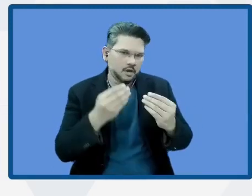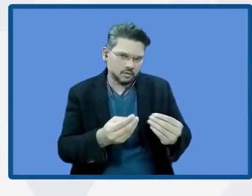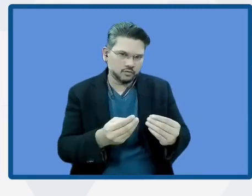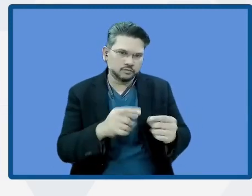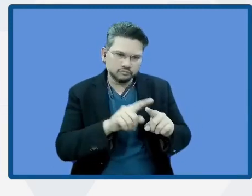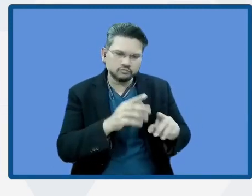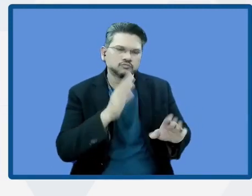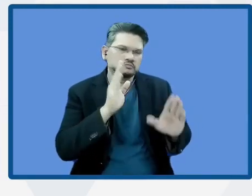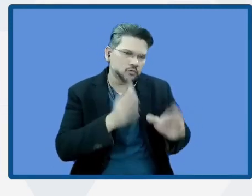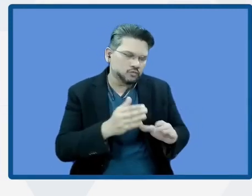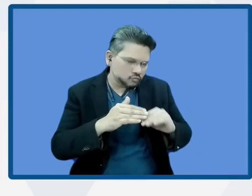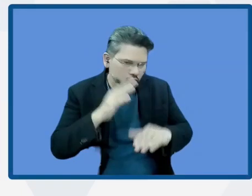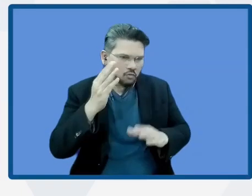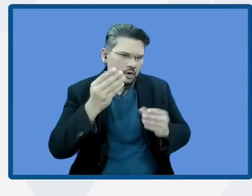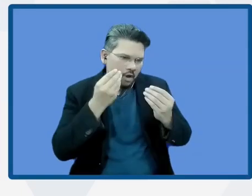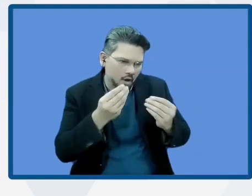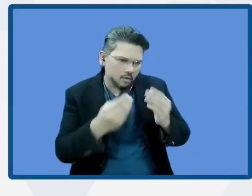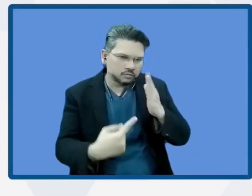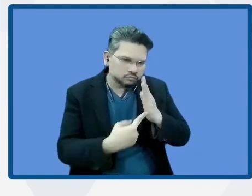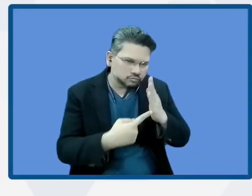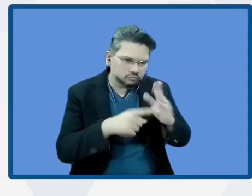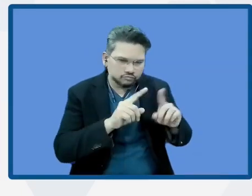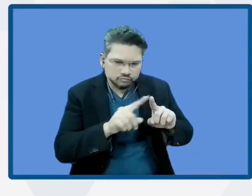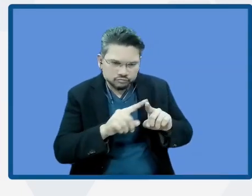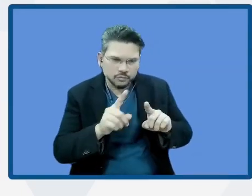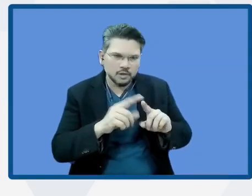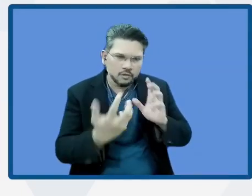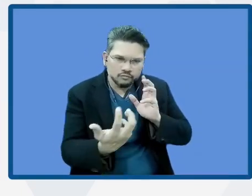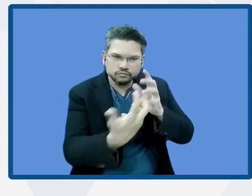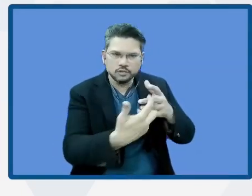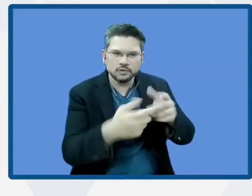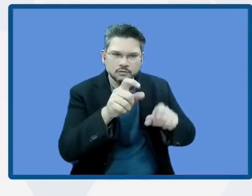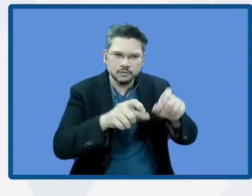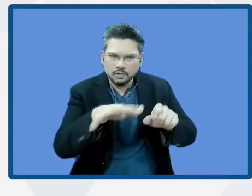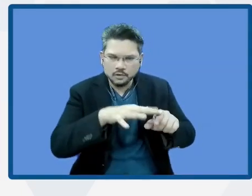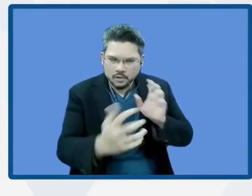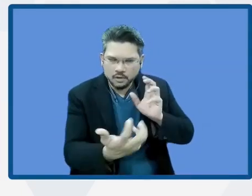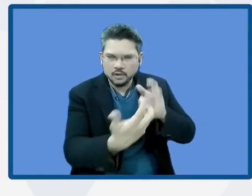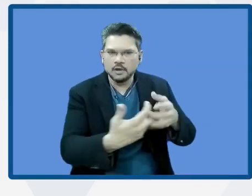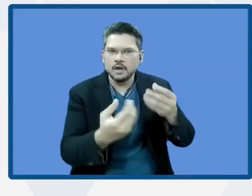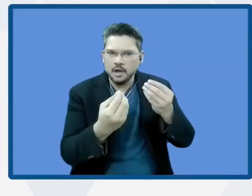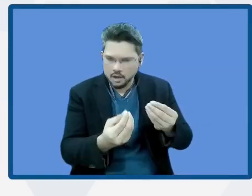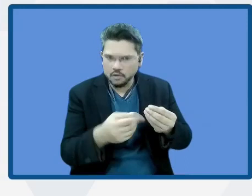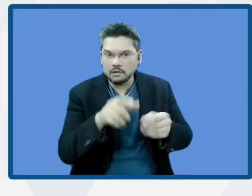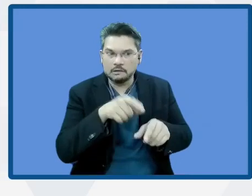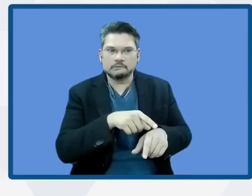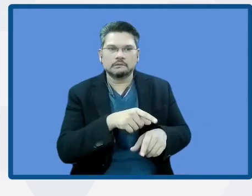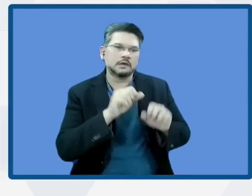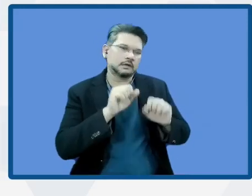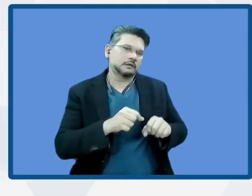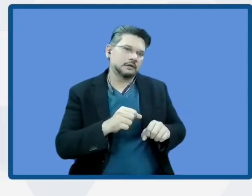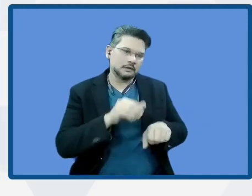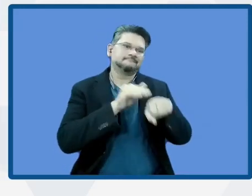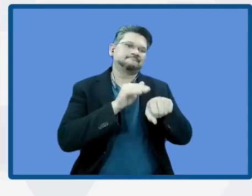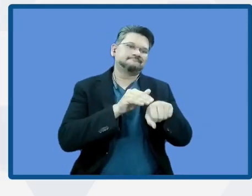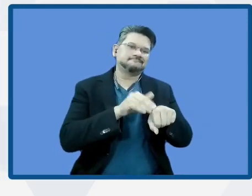of citizenship and of institutions so that these systems can save lives. Peru will include in